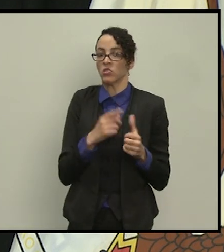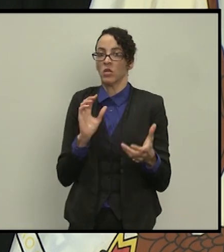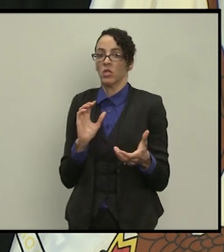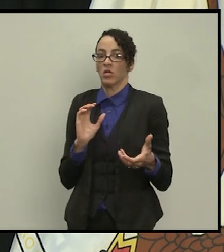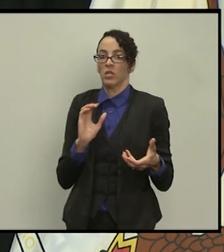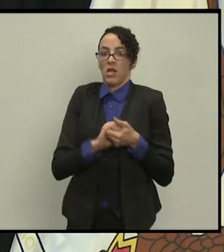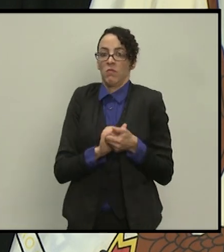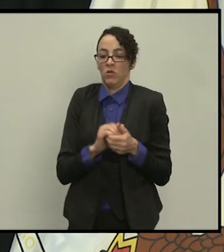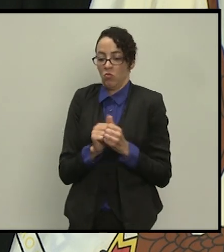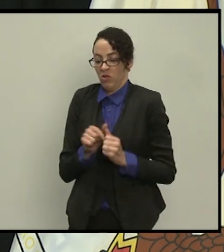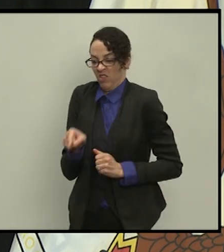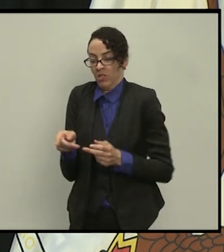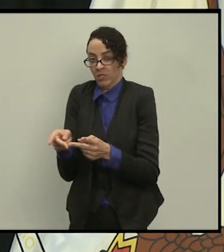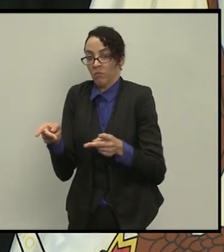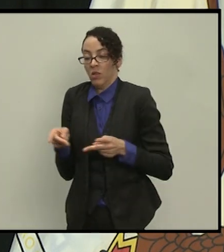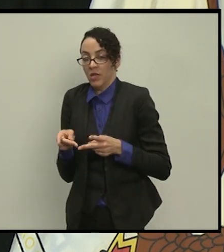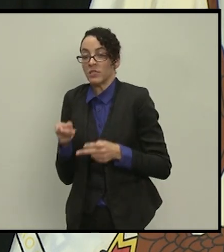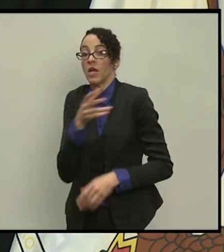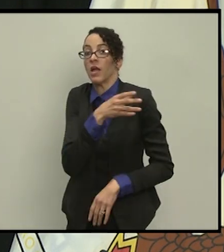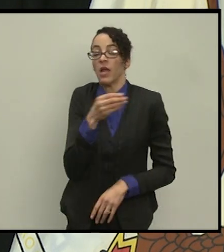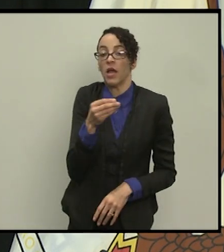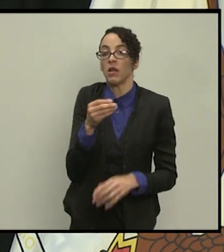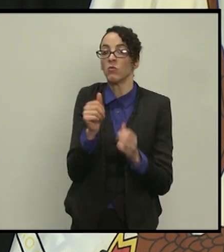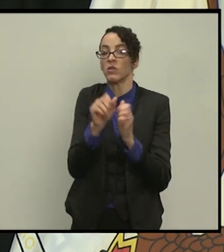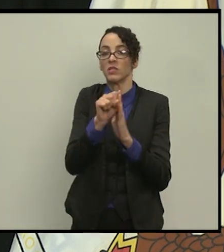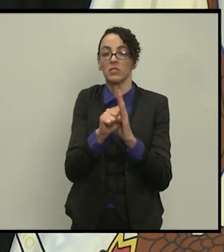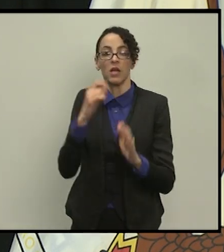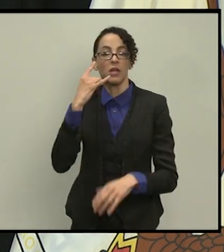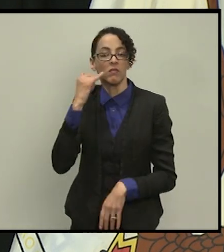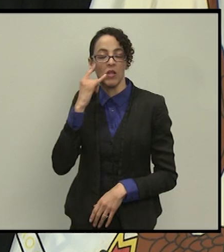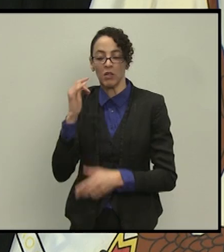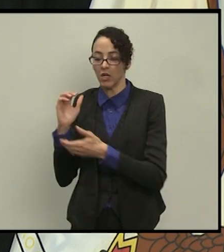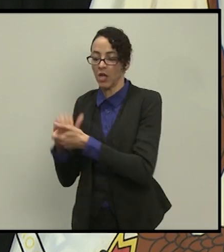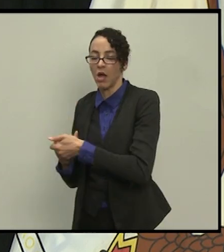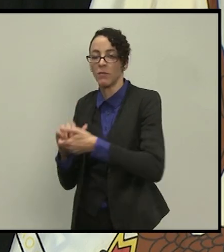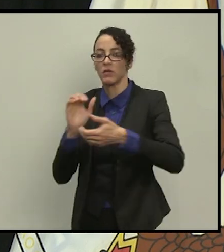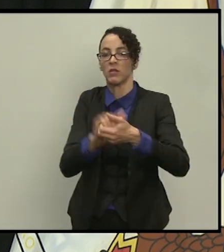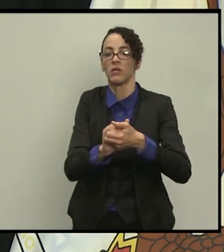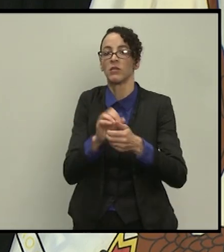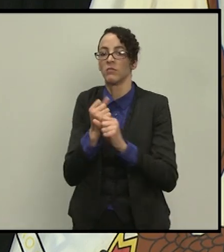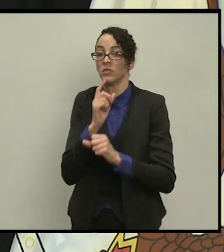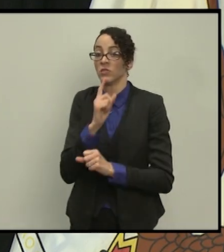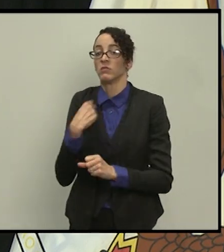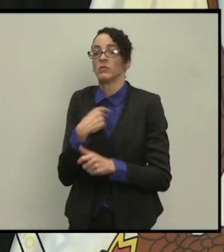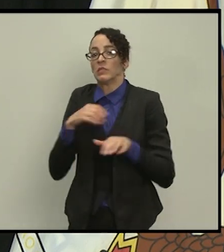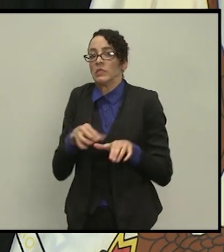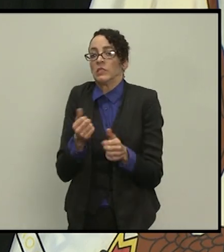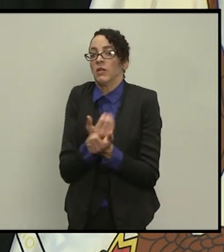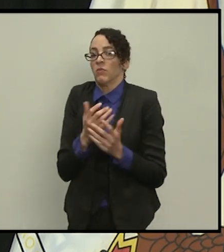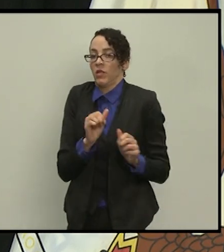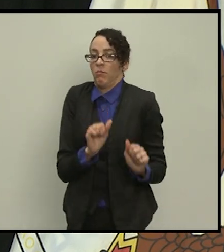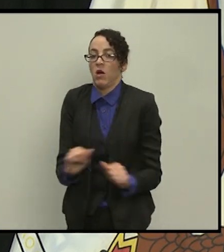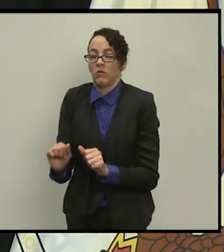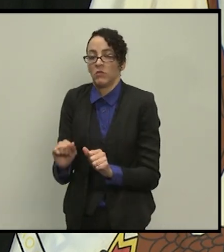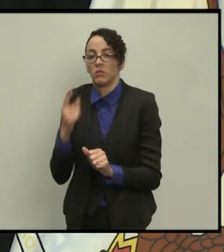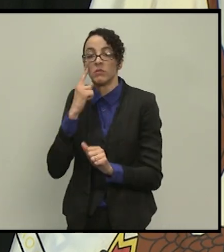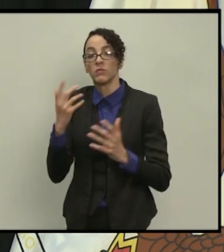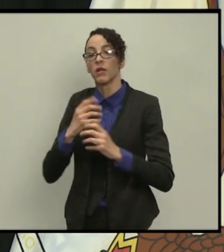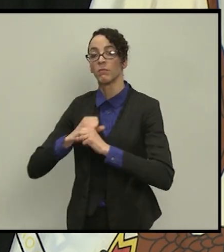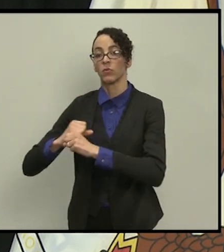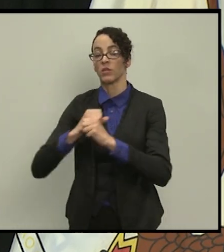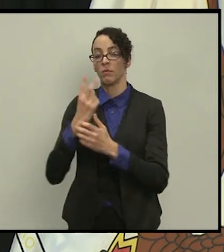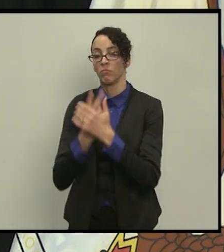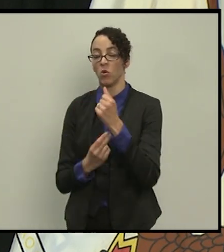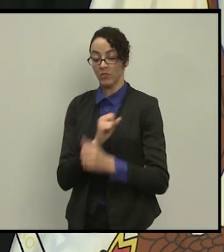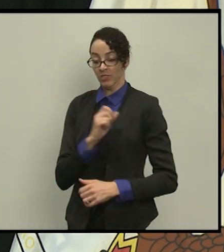terms of ensuring that as much was being done as possible to protect both the residents and the staff. And I would say